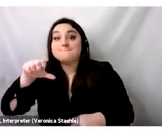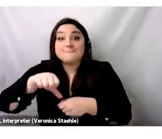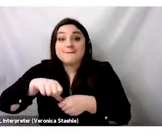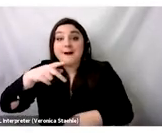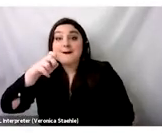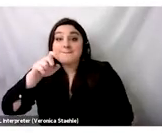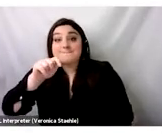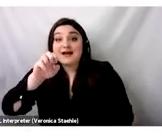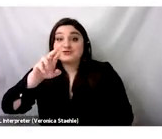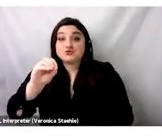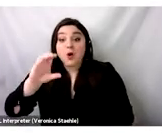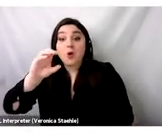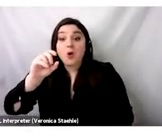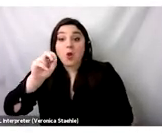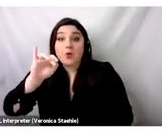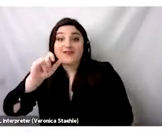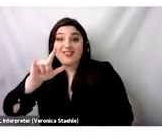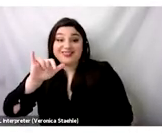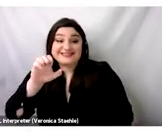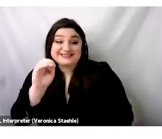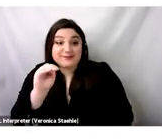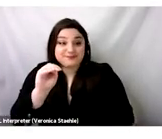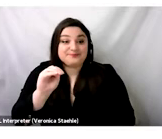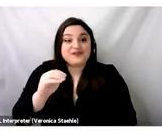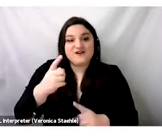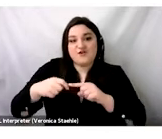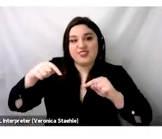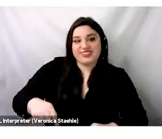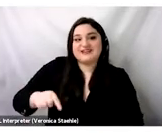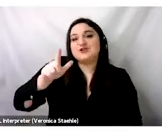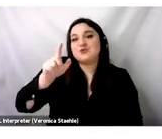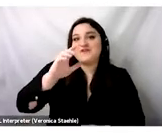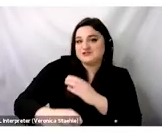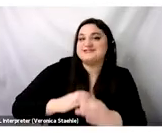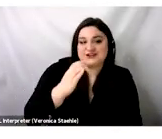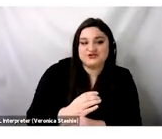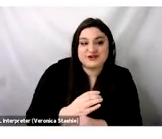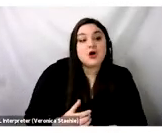talk about really what happens when these human-made, linear,